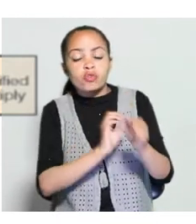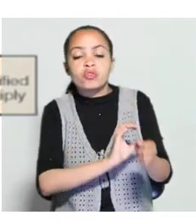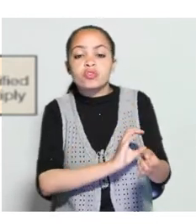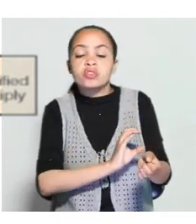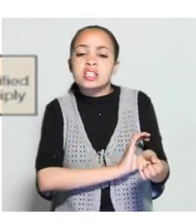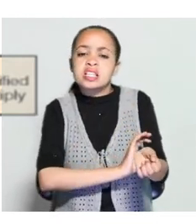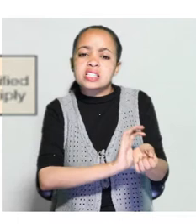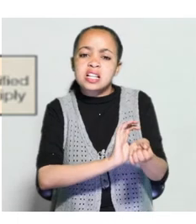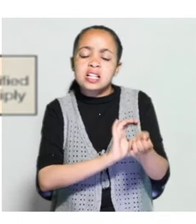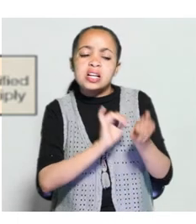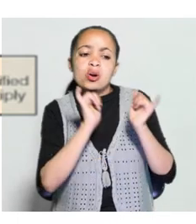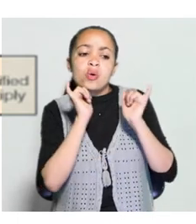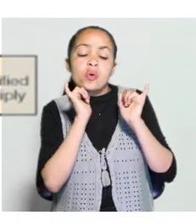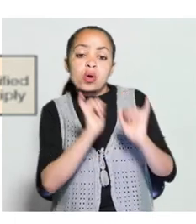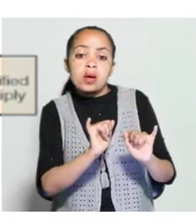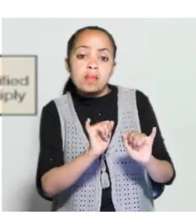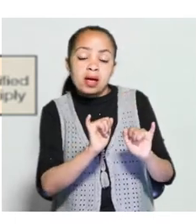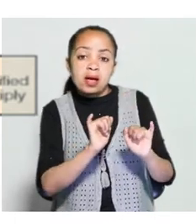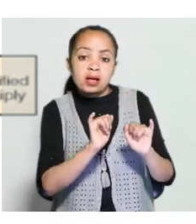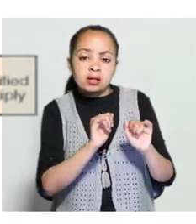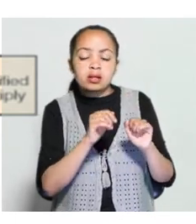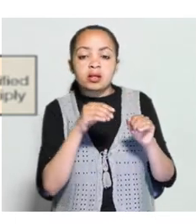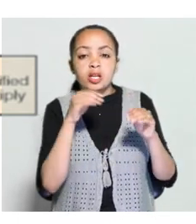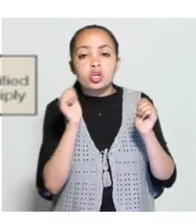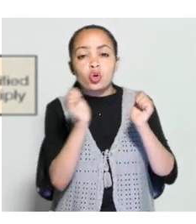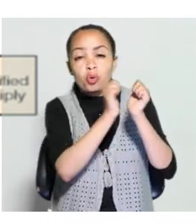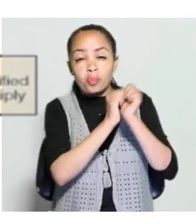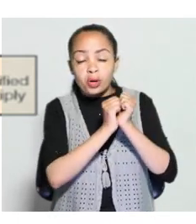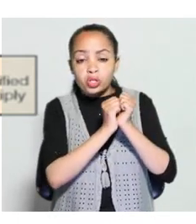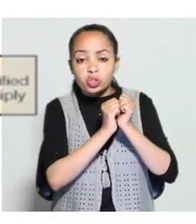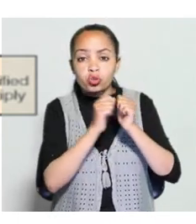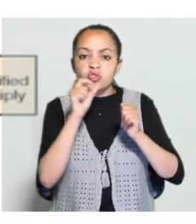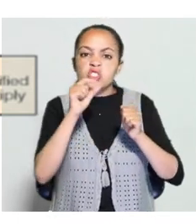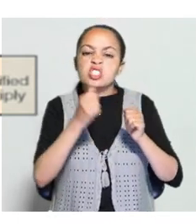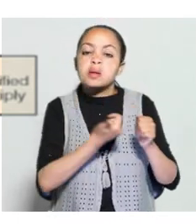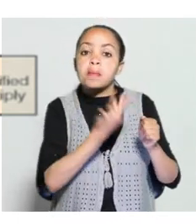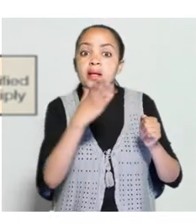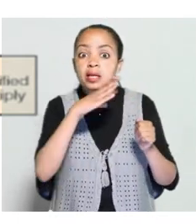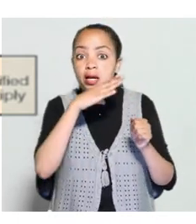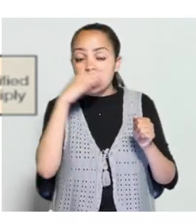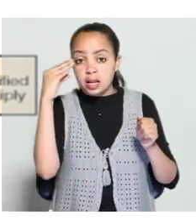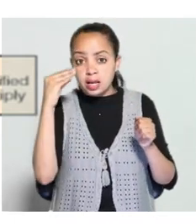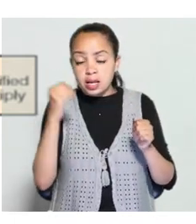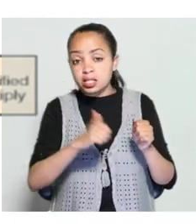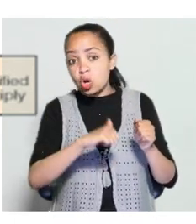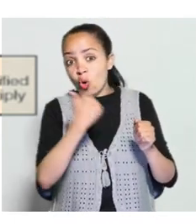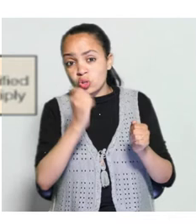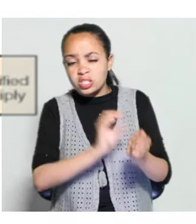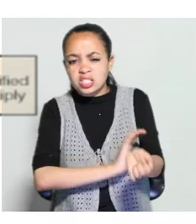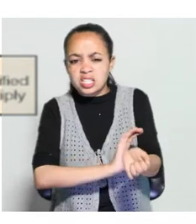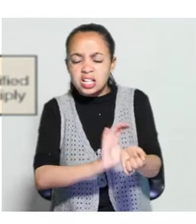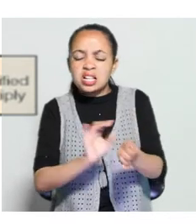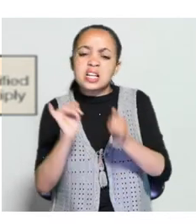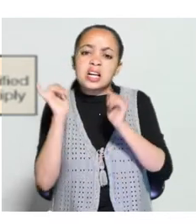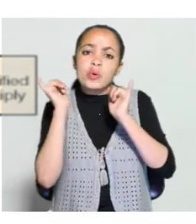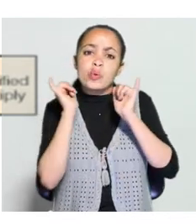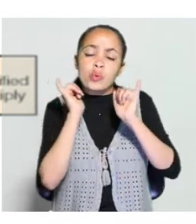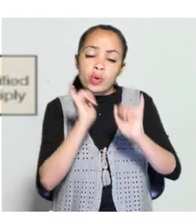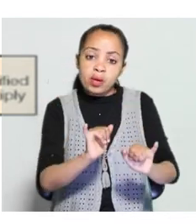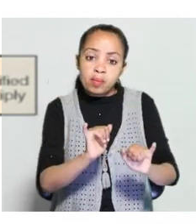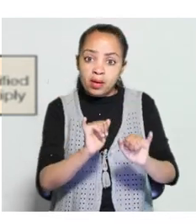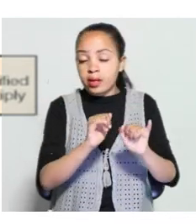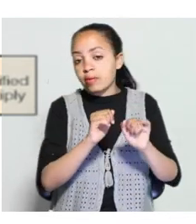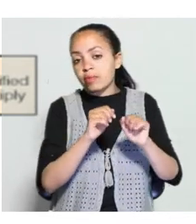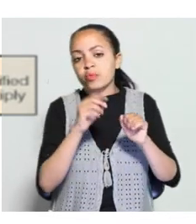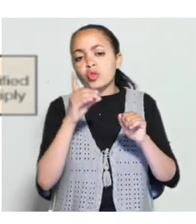that remain latent, incorporation of the genetic material into that of the host cell, and remain dormant in the